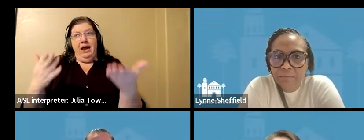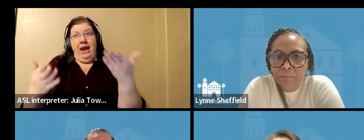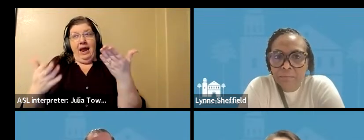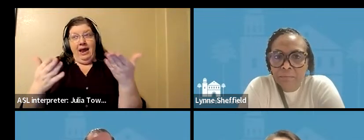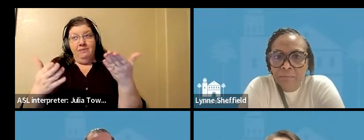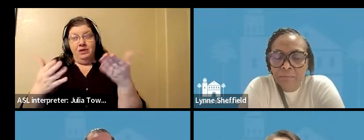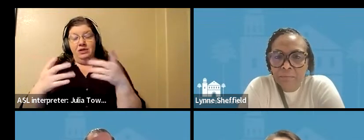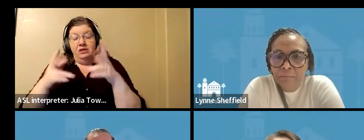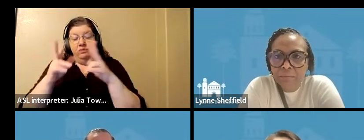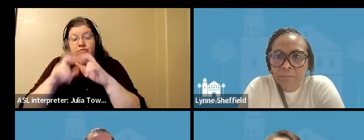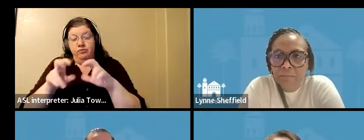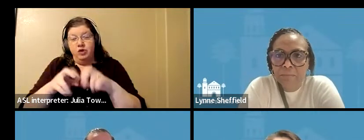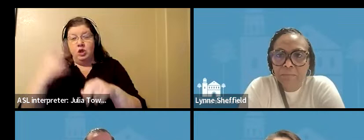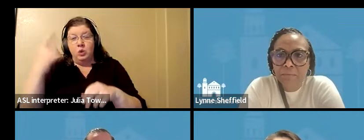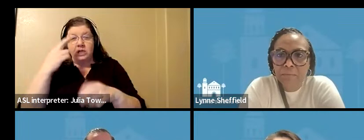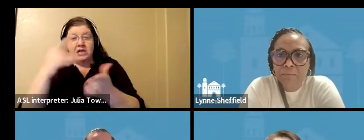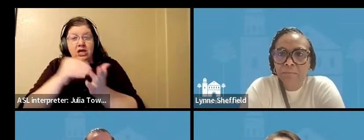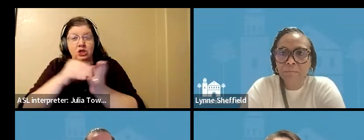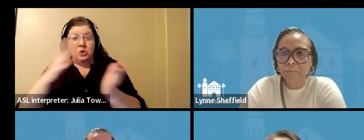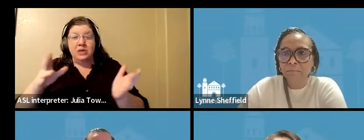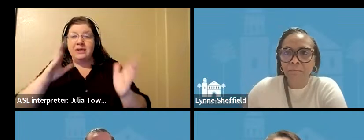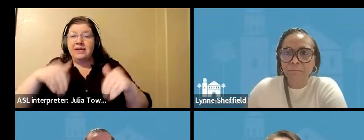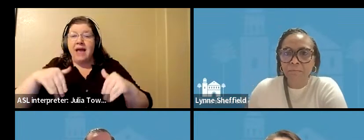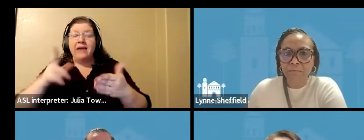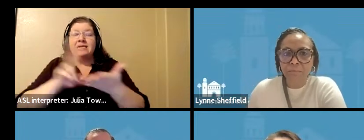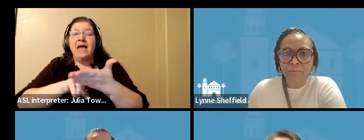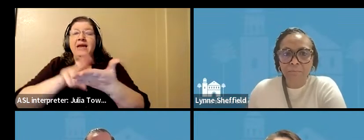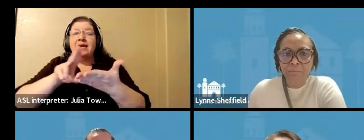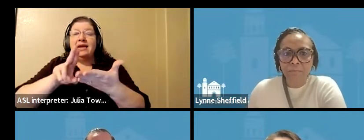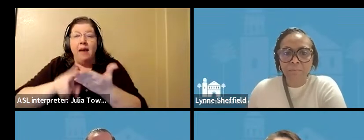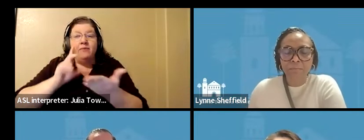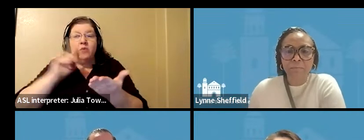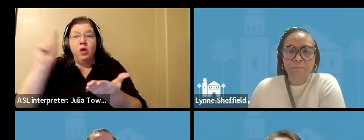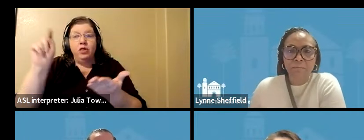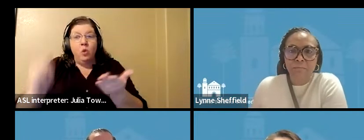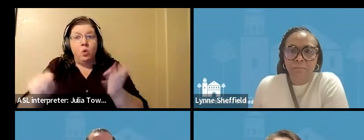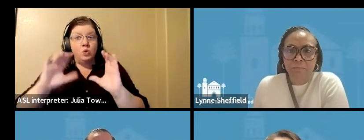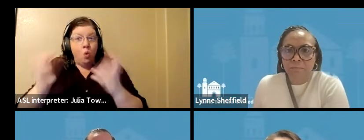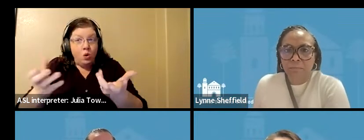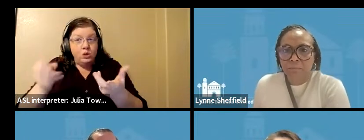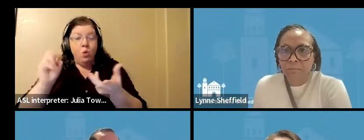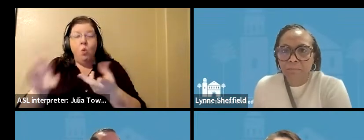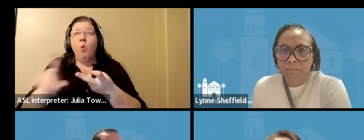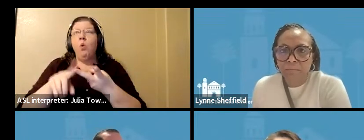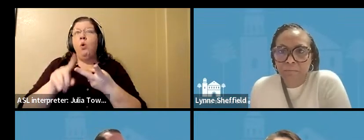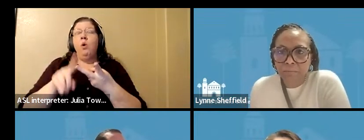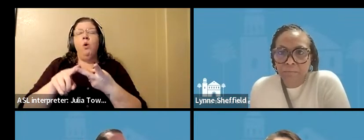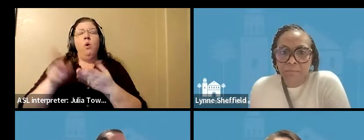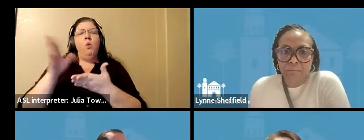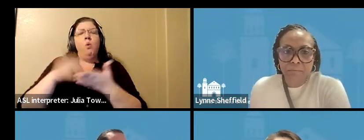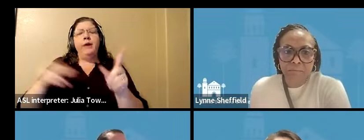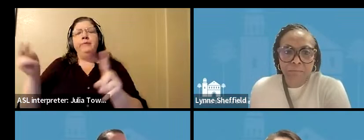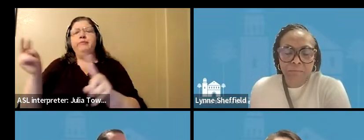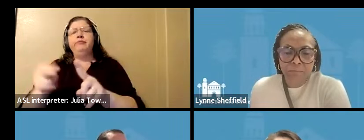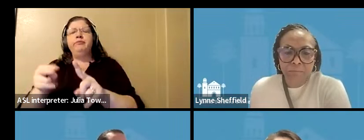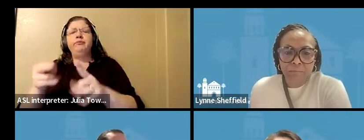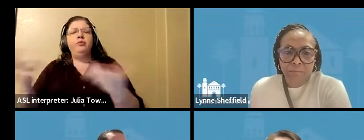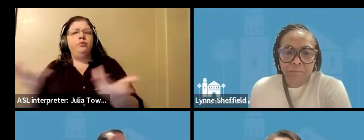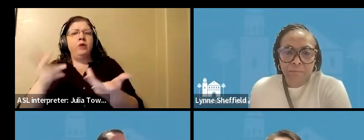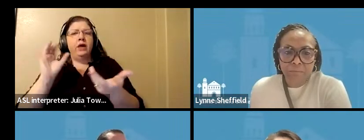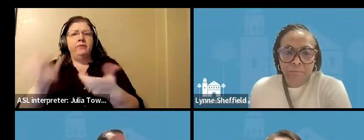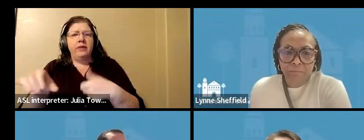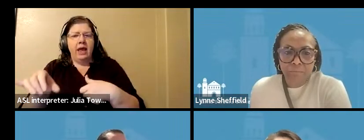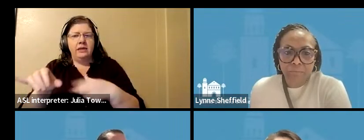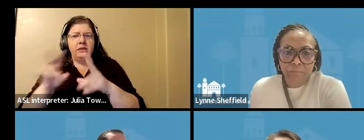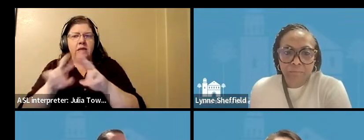why students are not signing up for these courses? Or what angle will they be taking on this